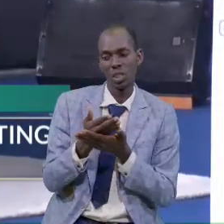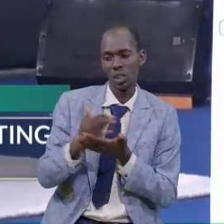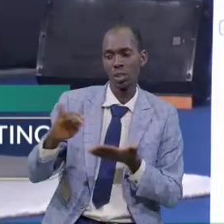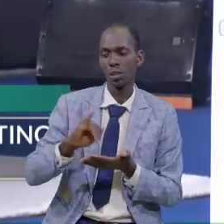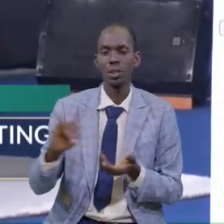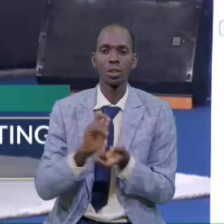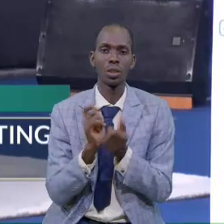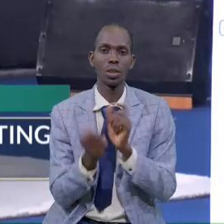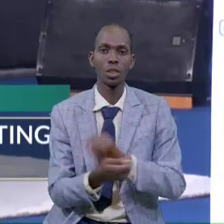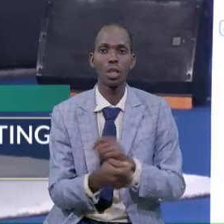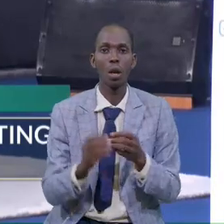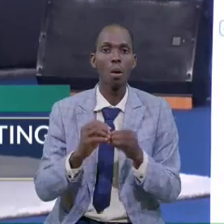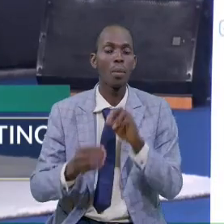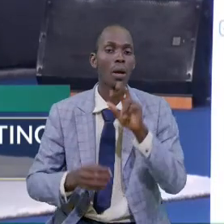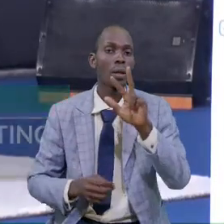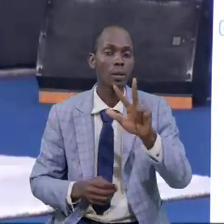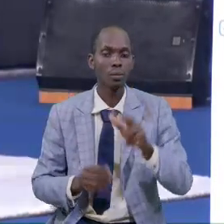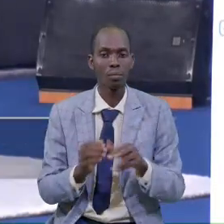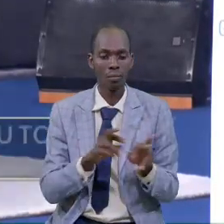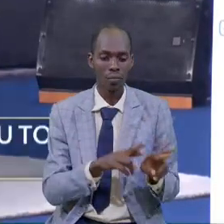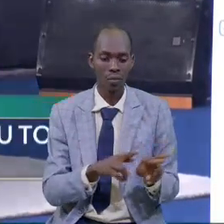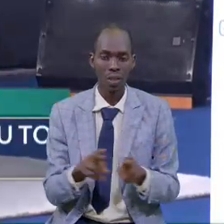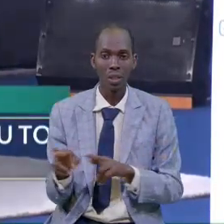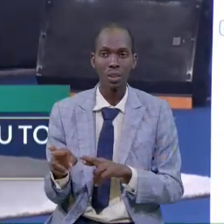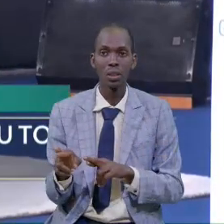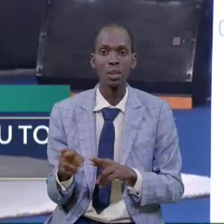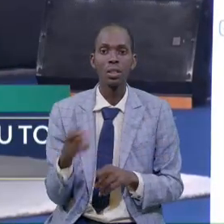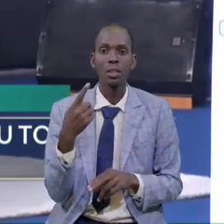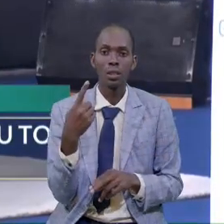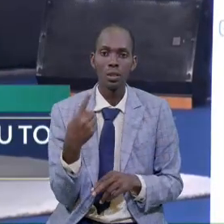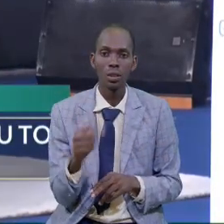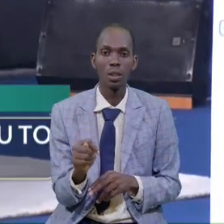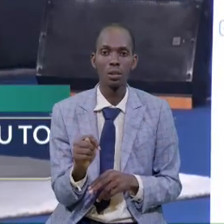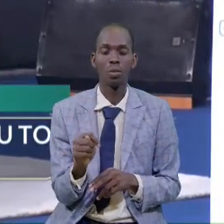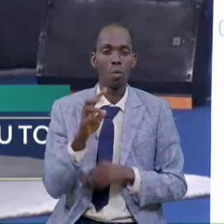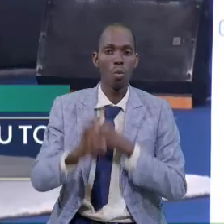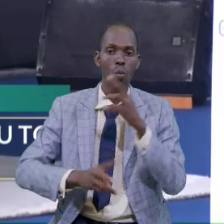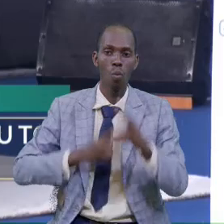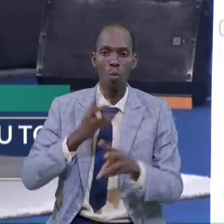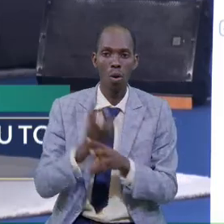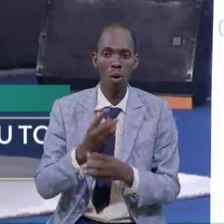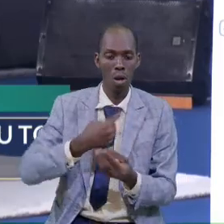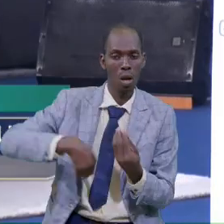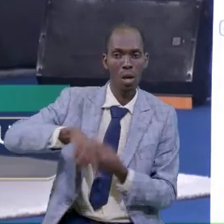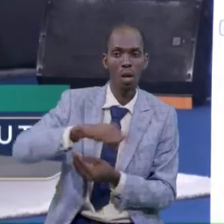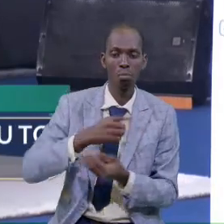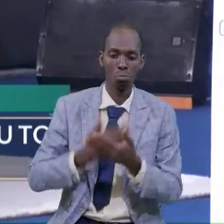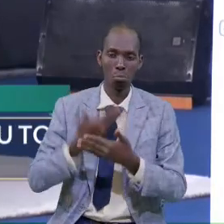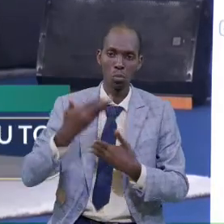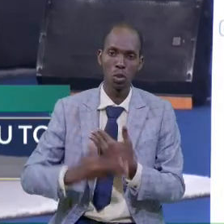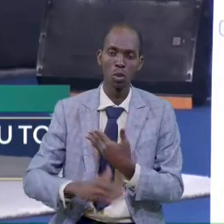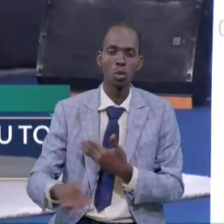Number three is ready. The world around, the world beyond you to be changed